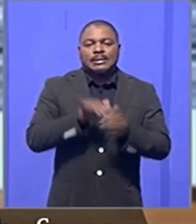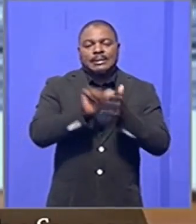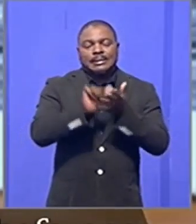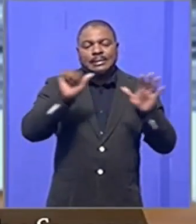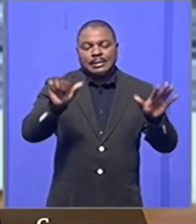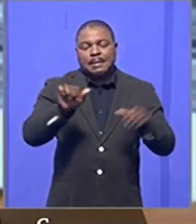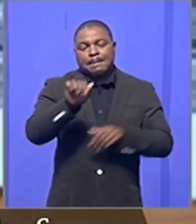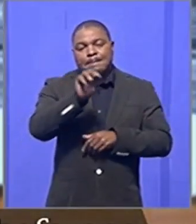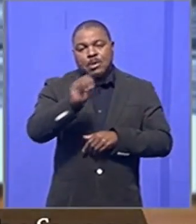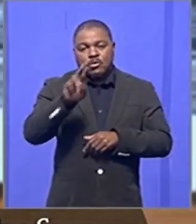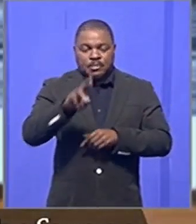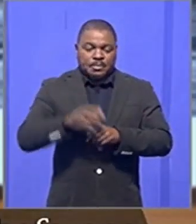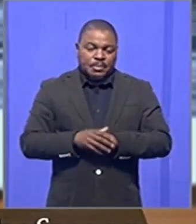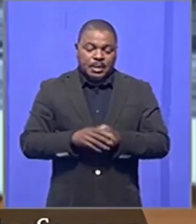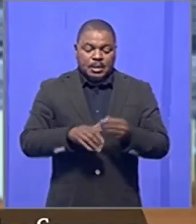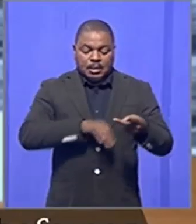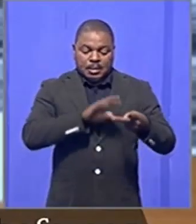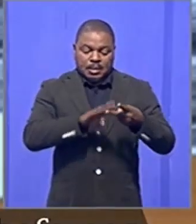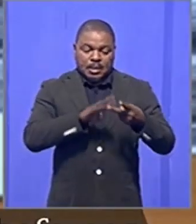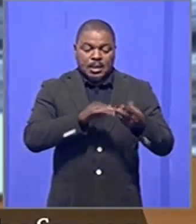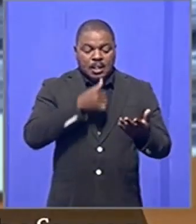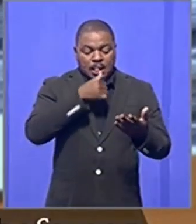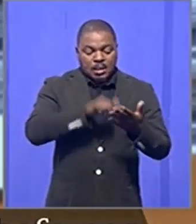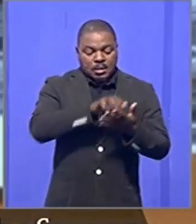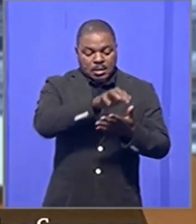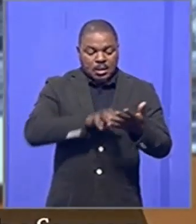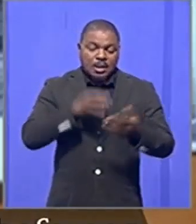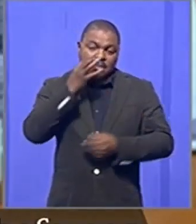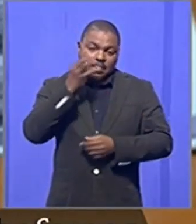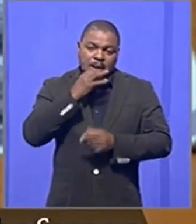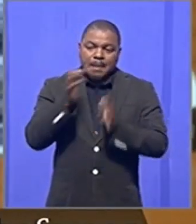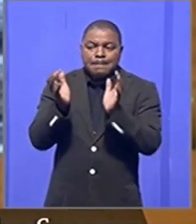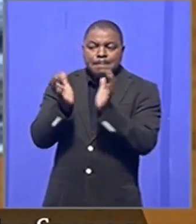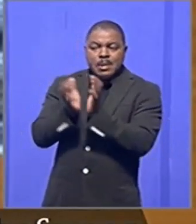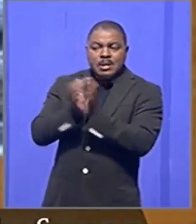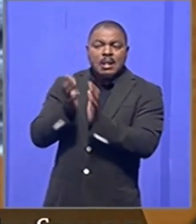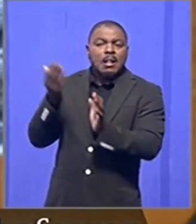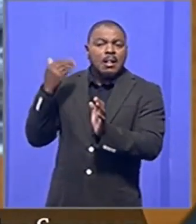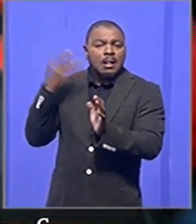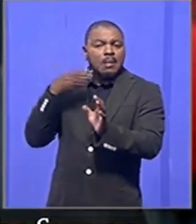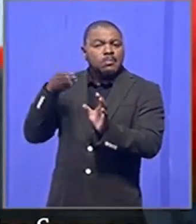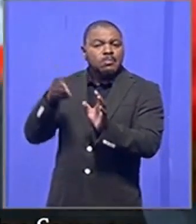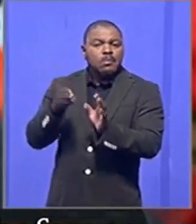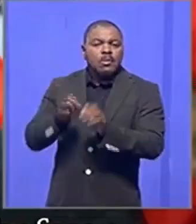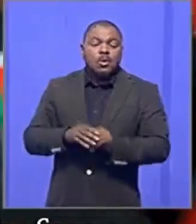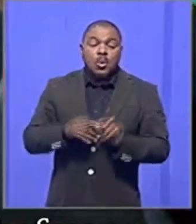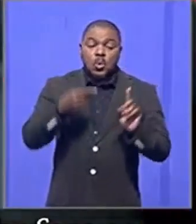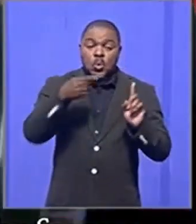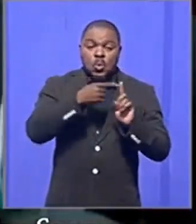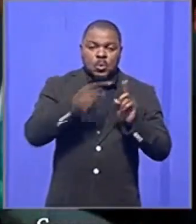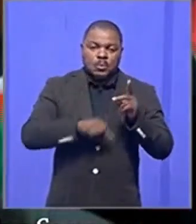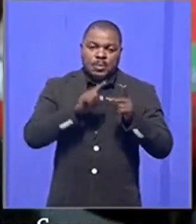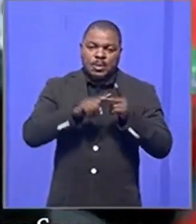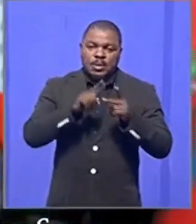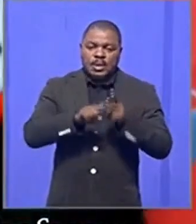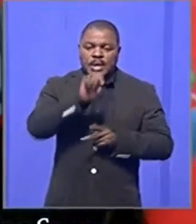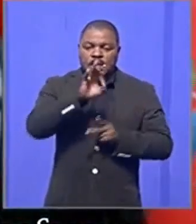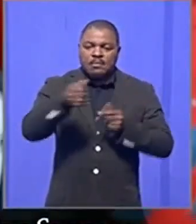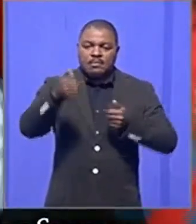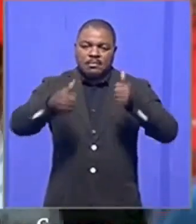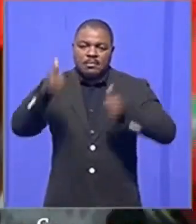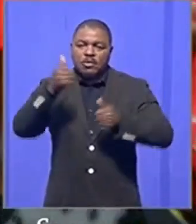16. Lengwalo le bolela la ka kopano ye go thweng ebile gona gareng ga Matotsi, baetapele ba